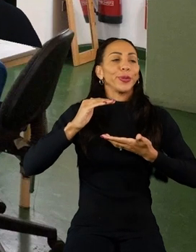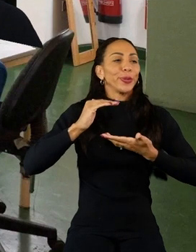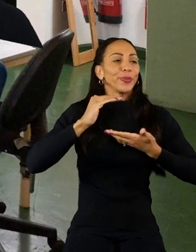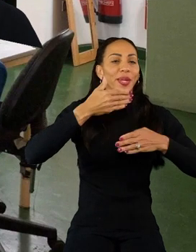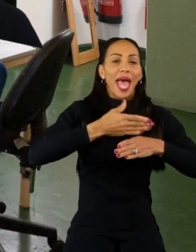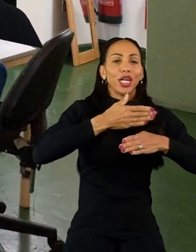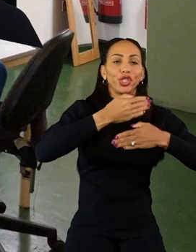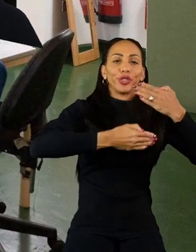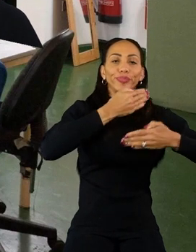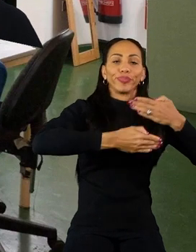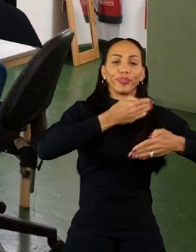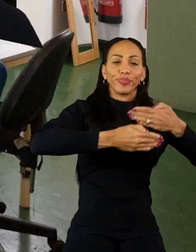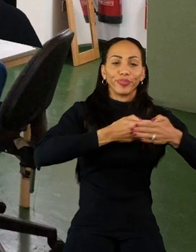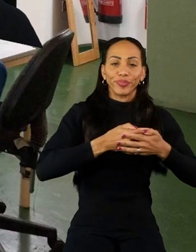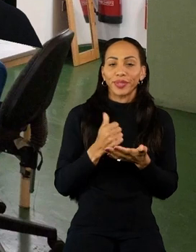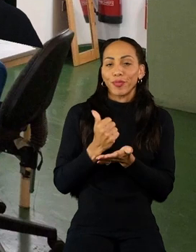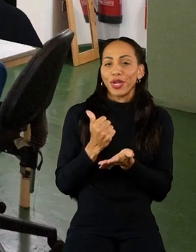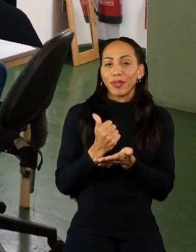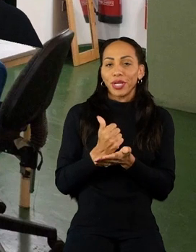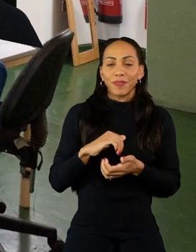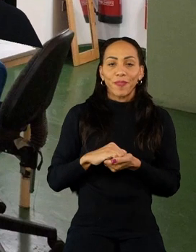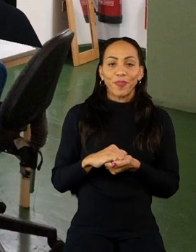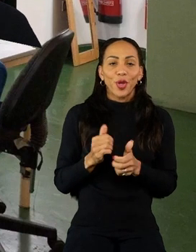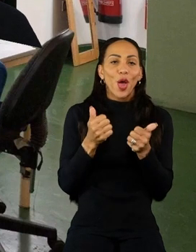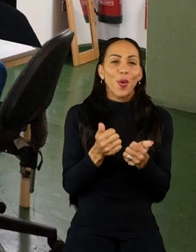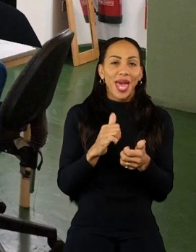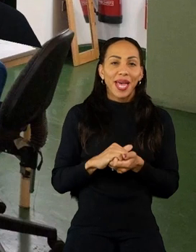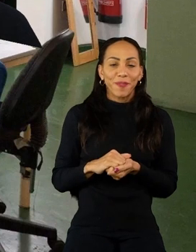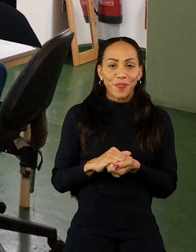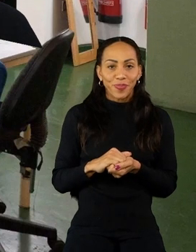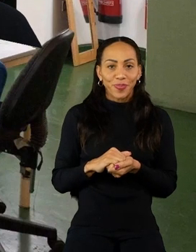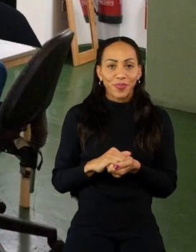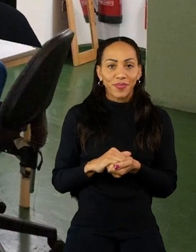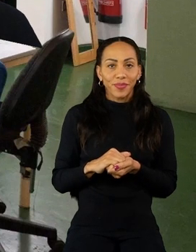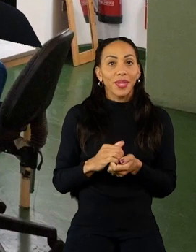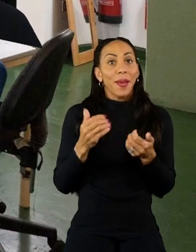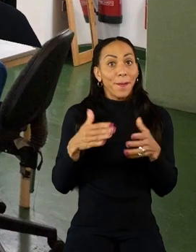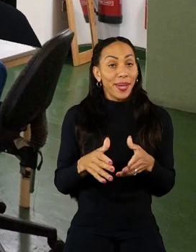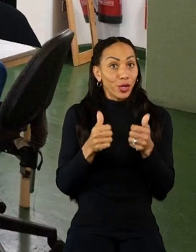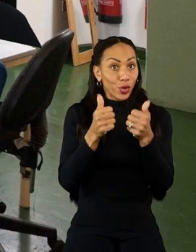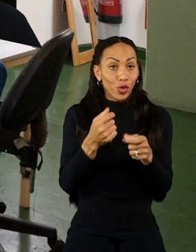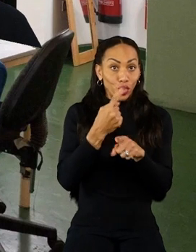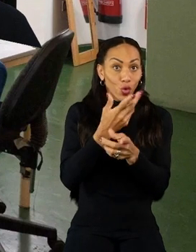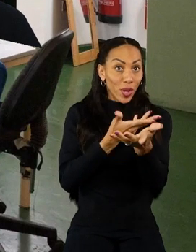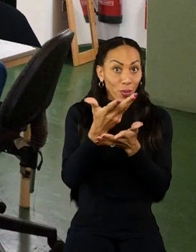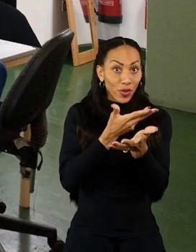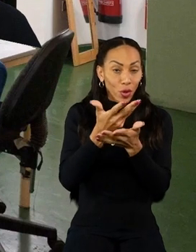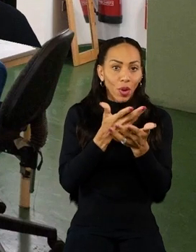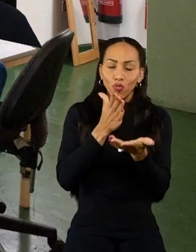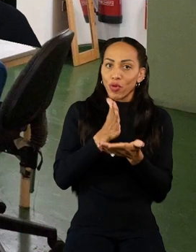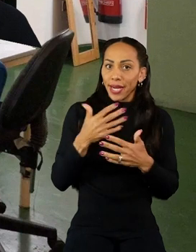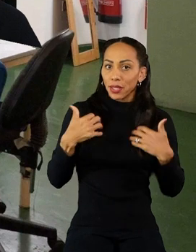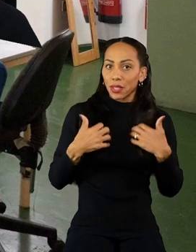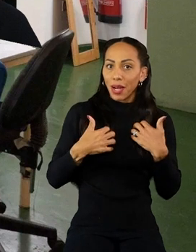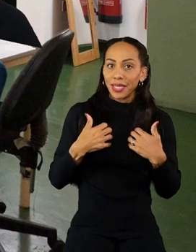we've got plenty to action and take forward. Thank you, Paul. Yeah, brilliant. Okay, well, it's